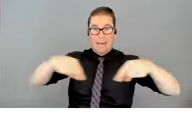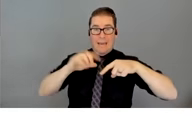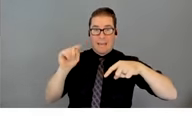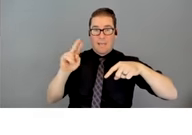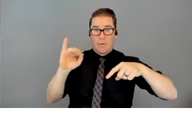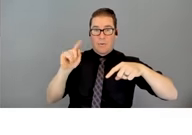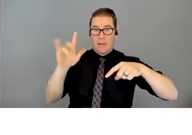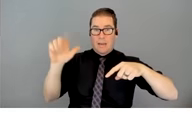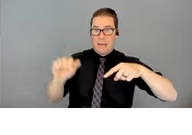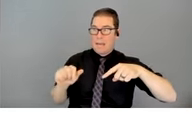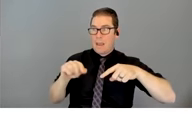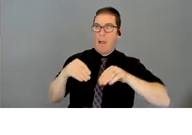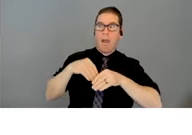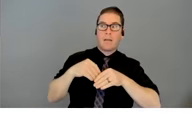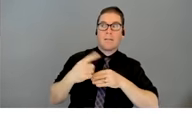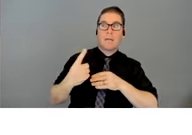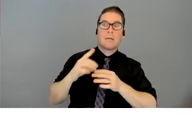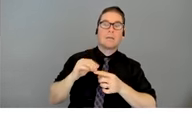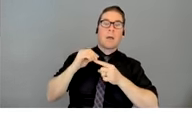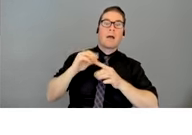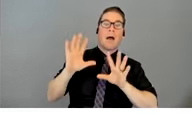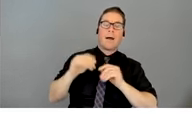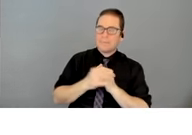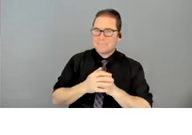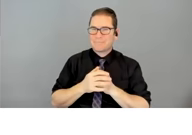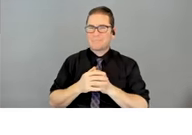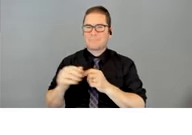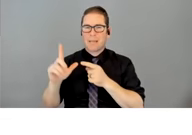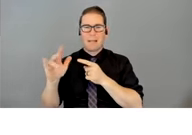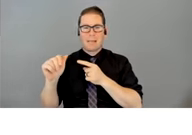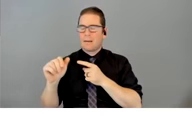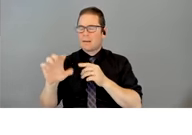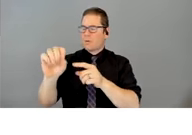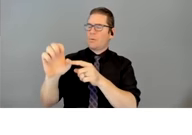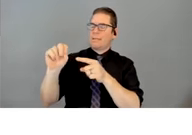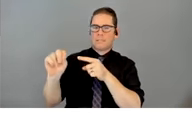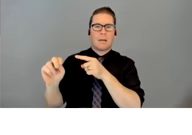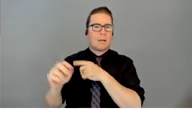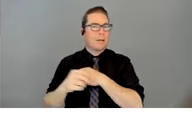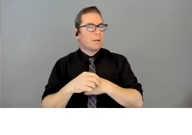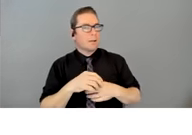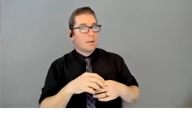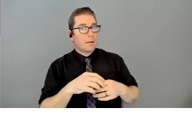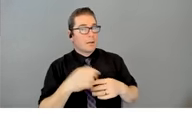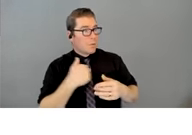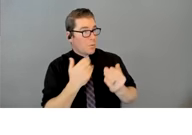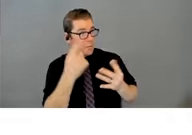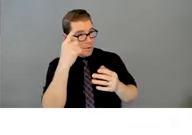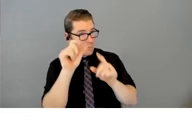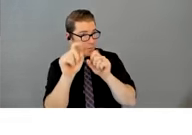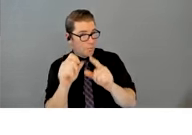any questions? While we're waiting for questions, I will tell you, when we first designed this,